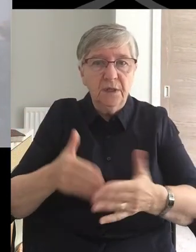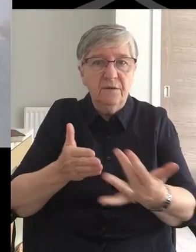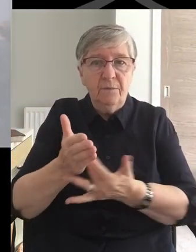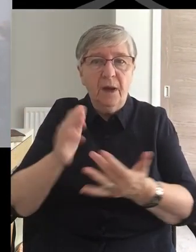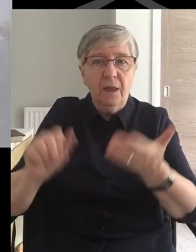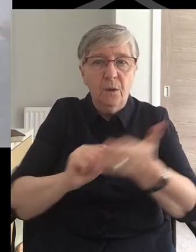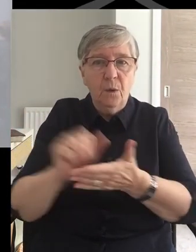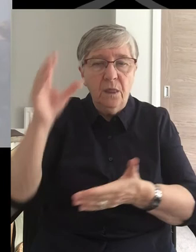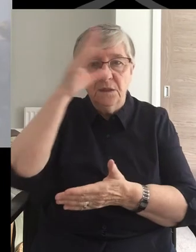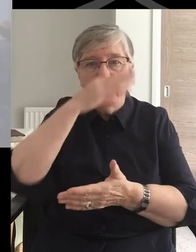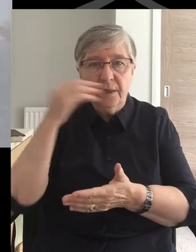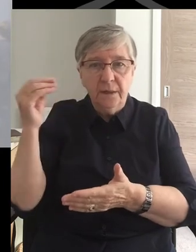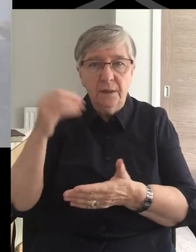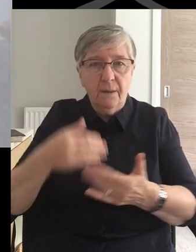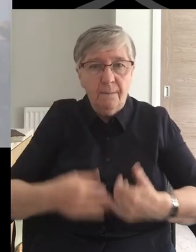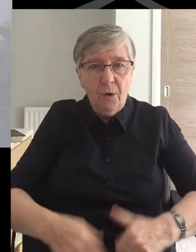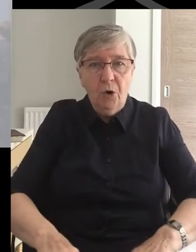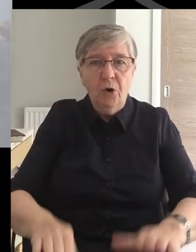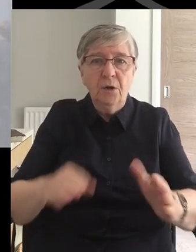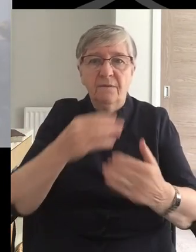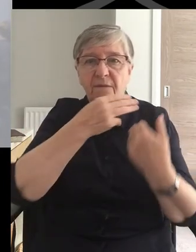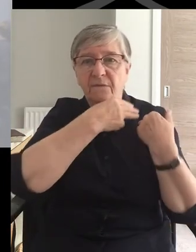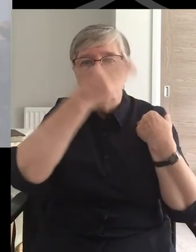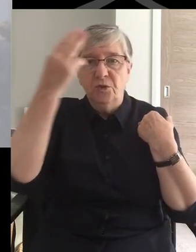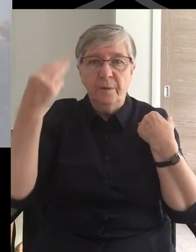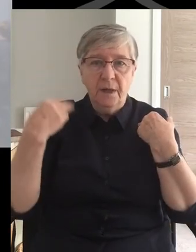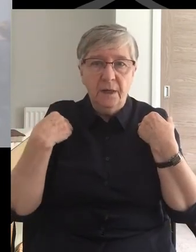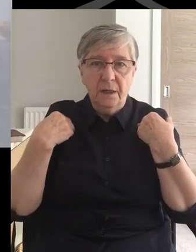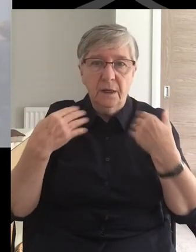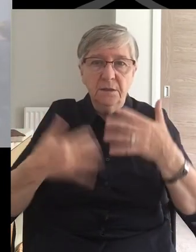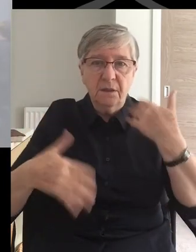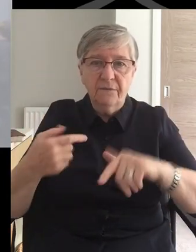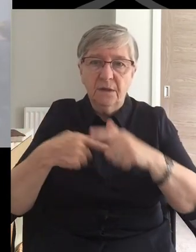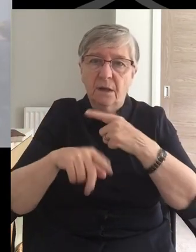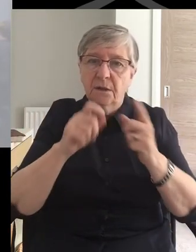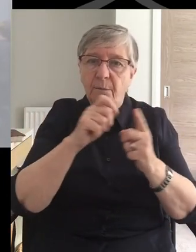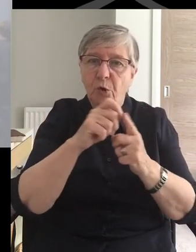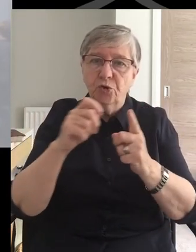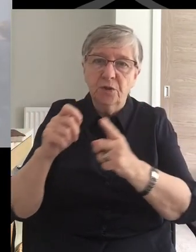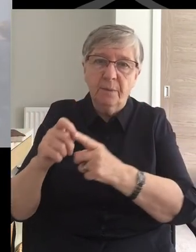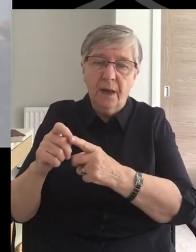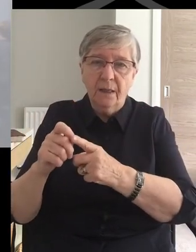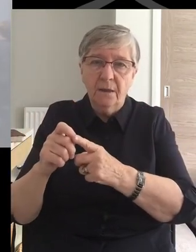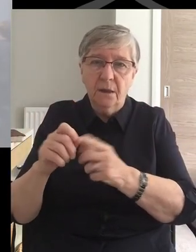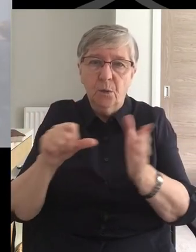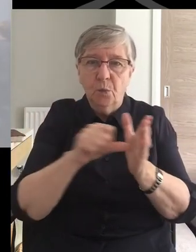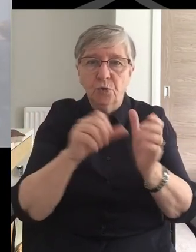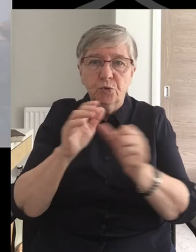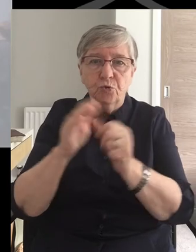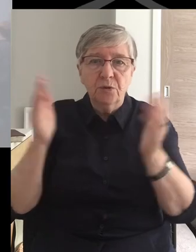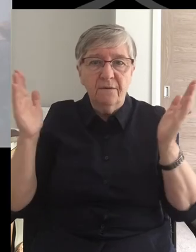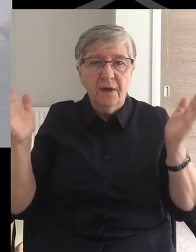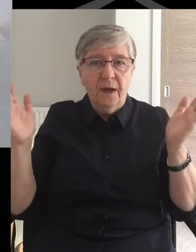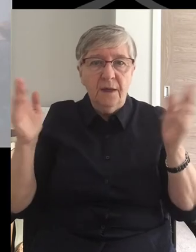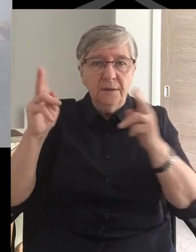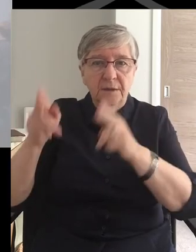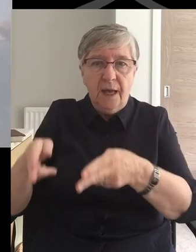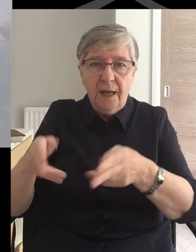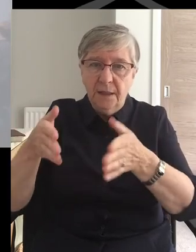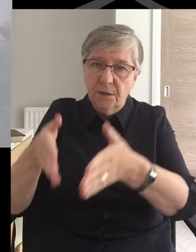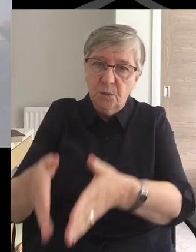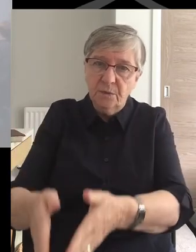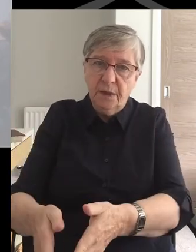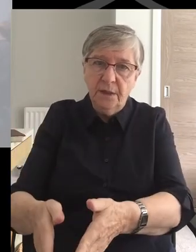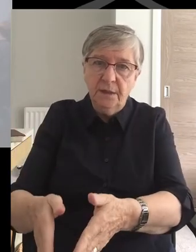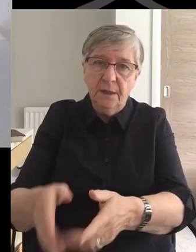conceived by the Holy Spirit, born of the Virgin Mary, suffered under Pontius Pilate, was crucified, died,